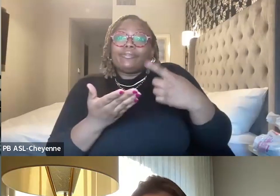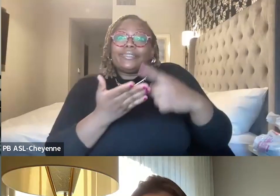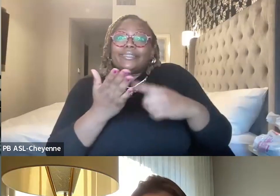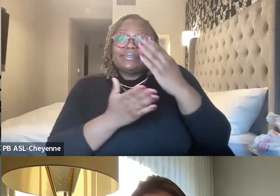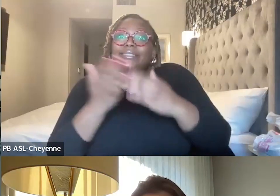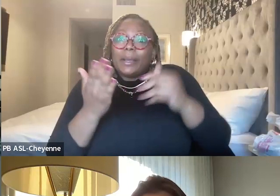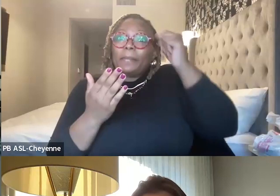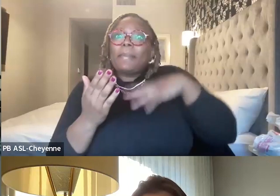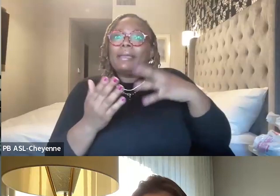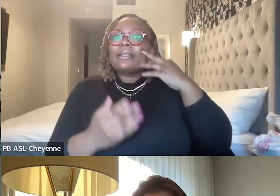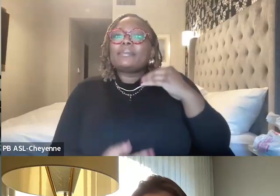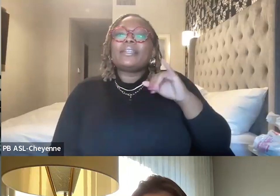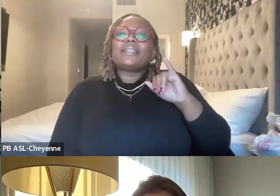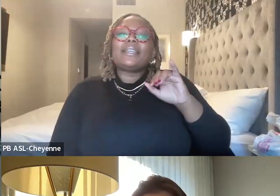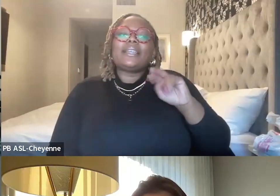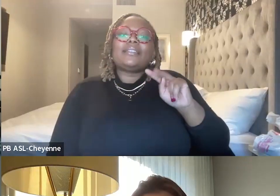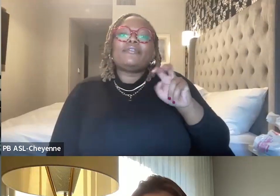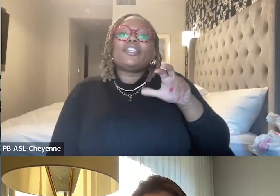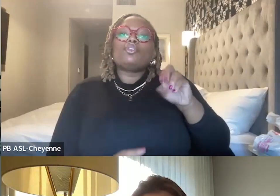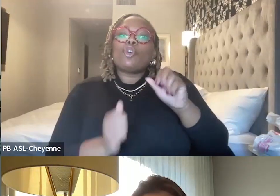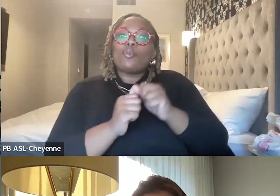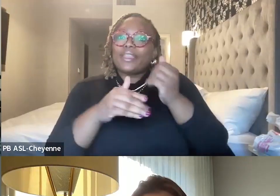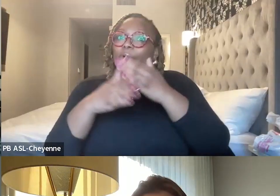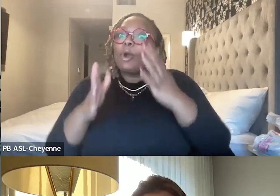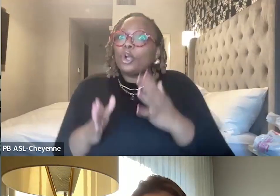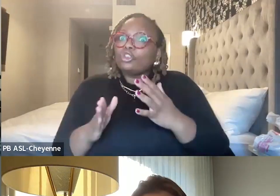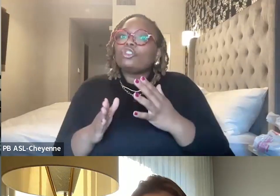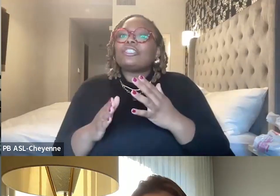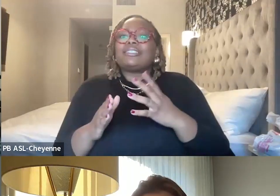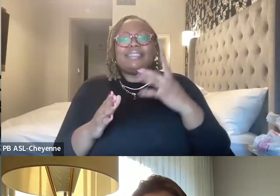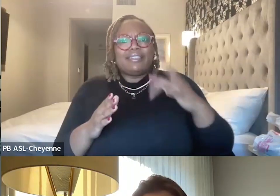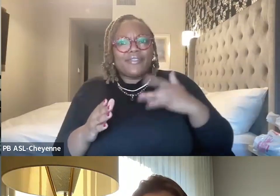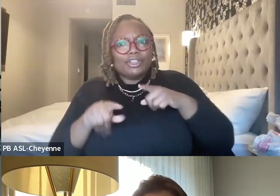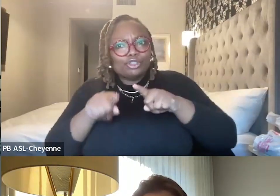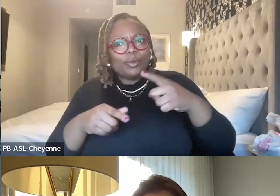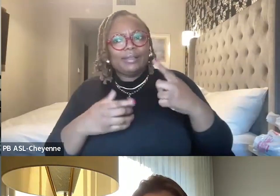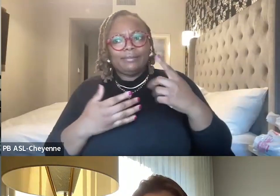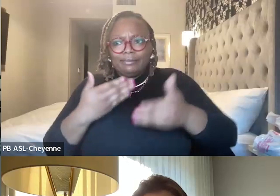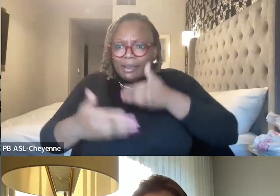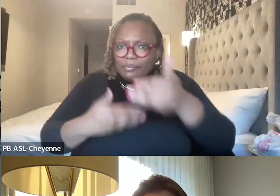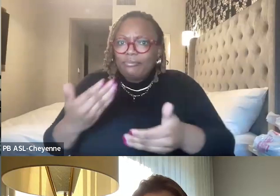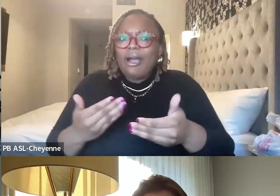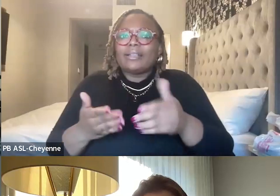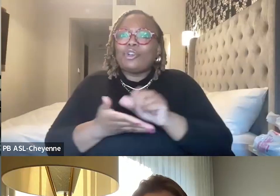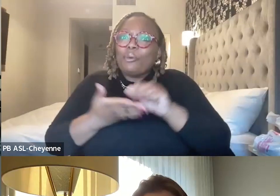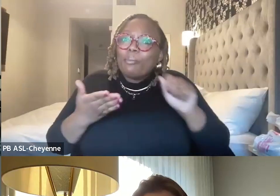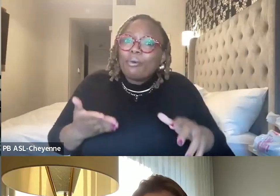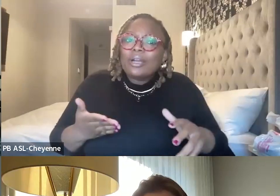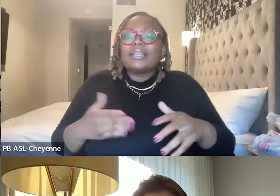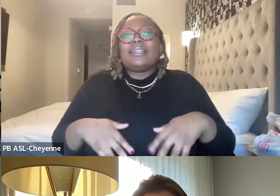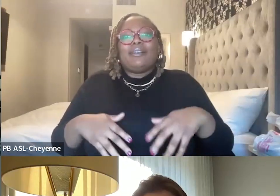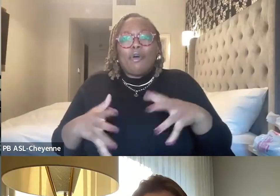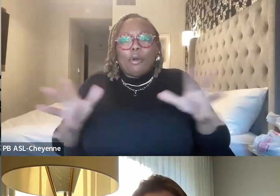of people lose a lot of pregnancies during those process, and talking about the abortion or pregnancy loss of the